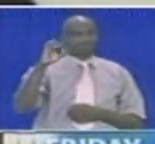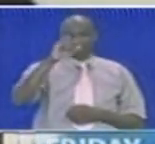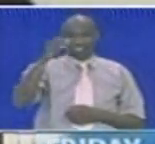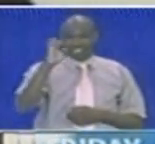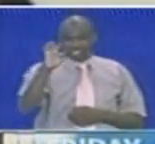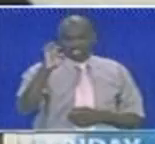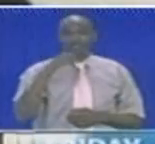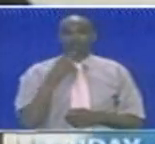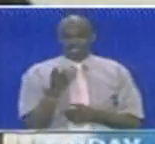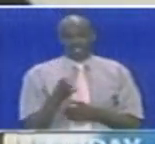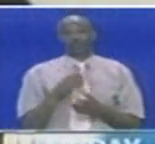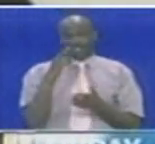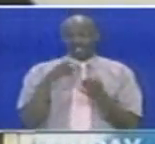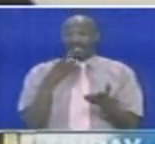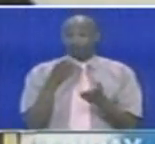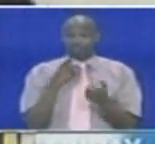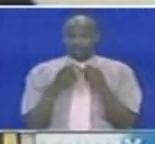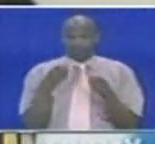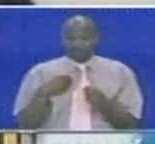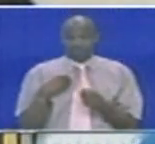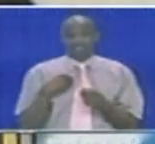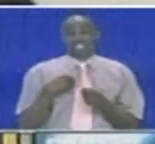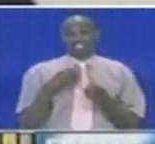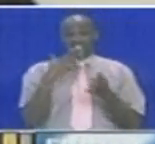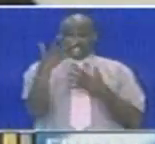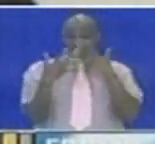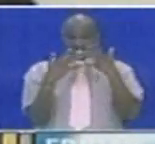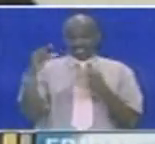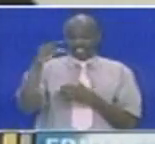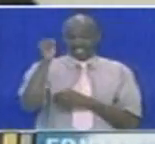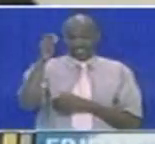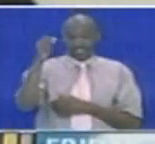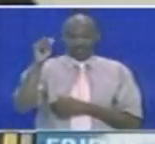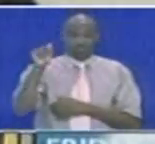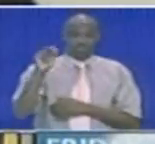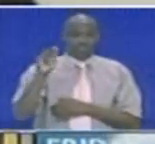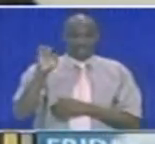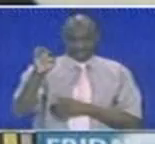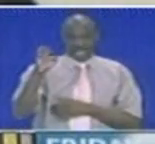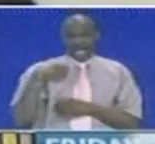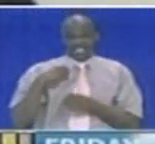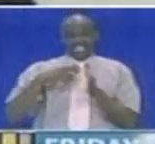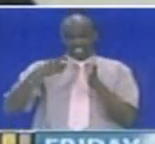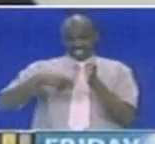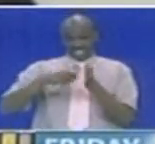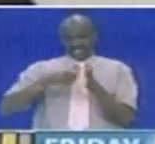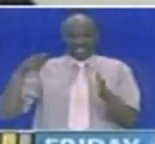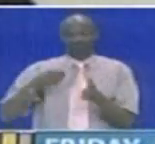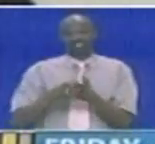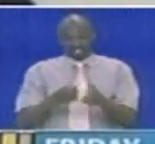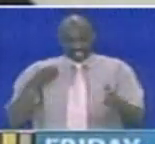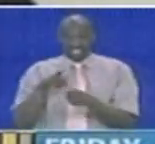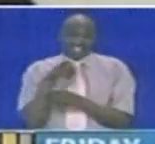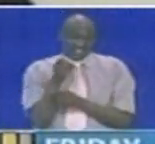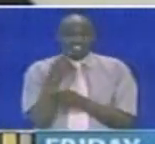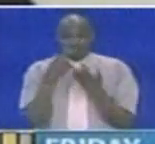gestation. Just like we talk about gesture, gender, and generator. Okay. We don't talk of